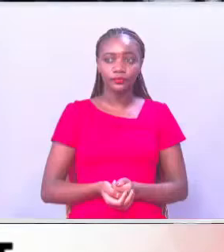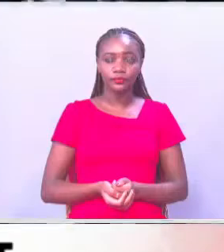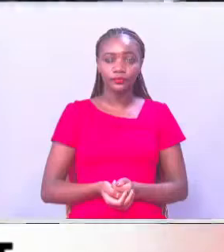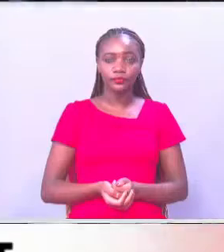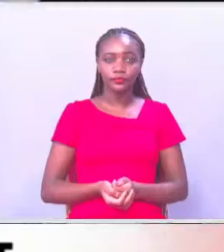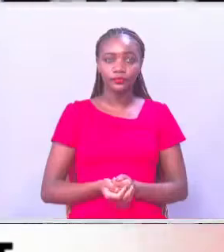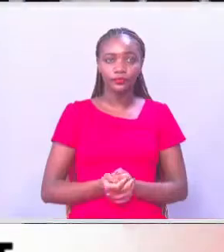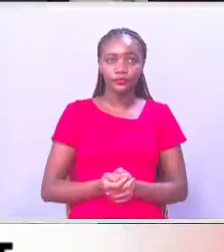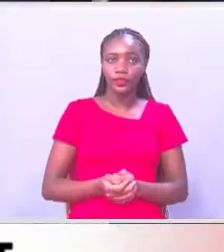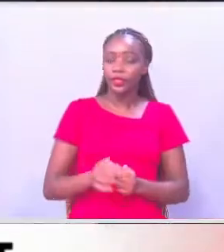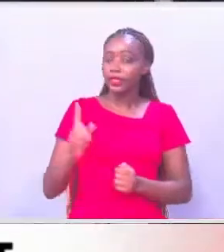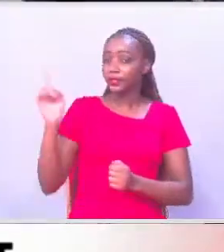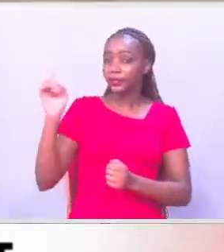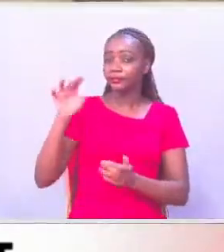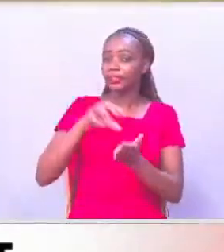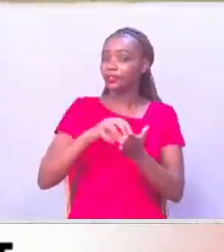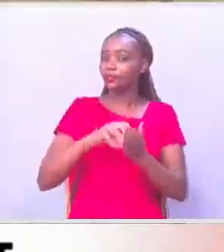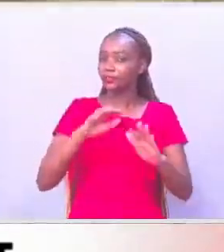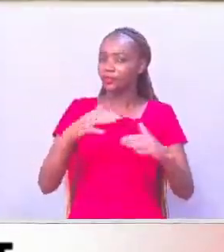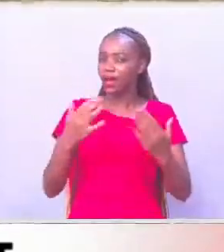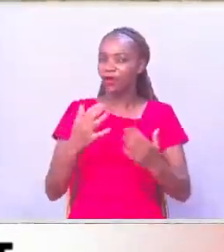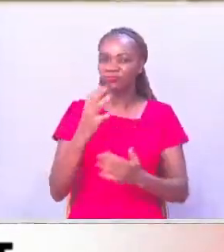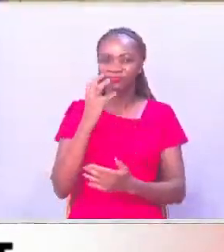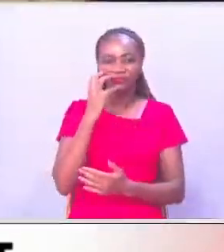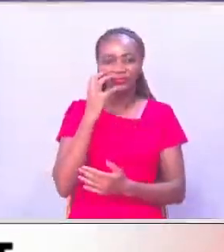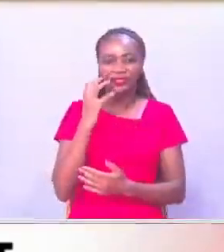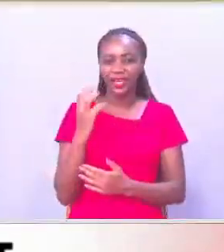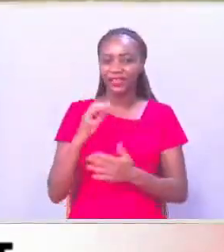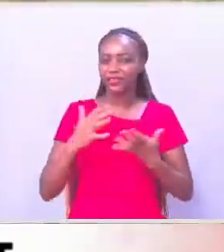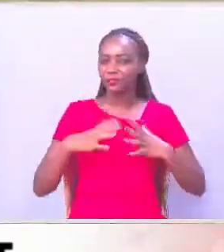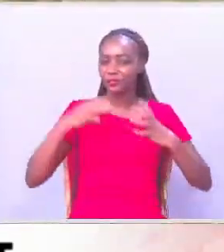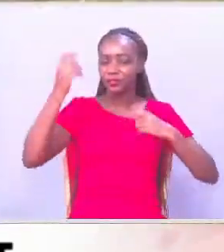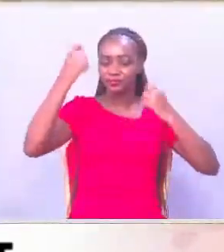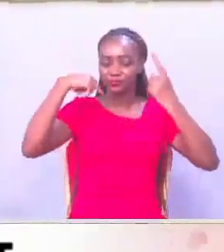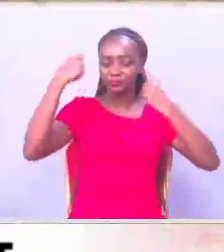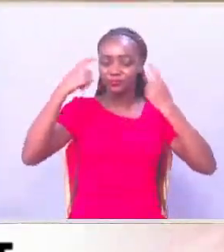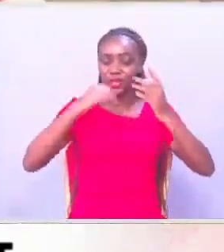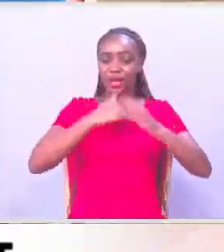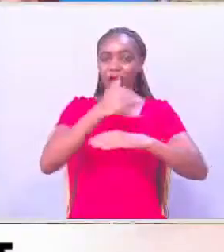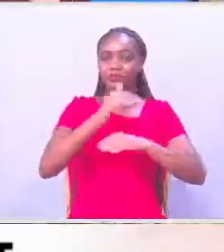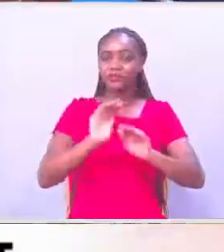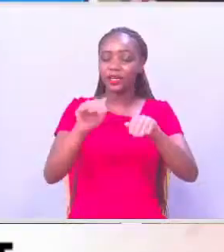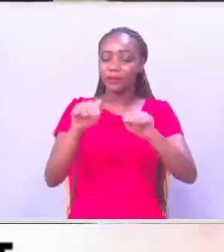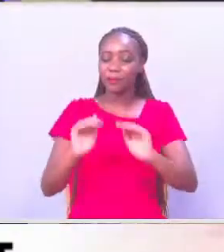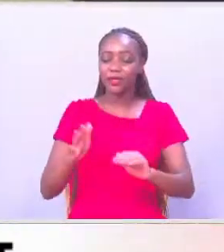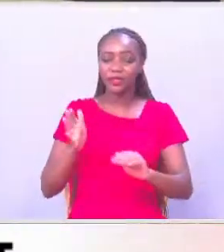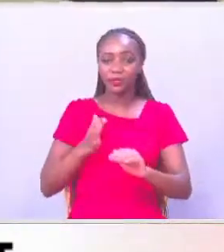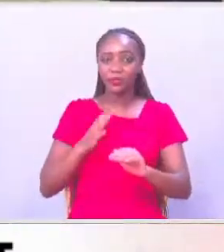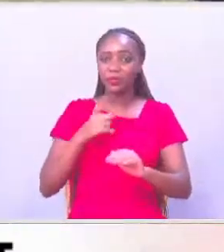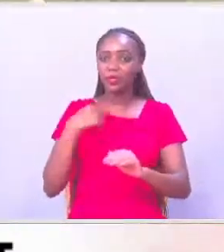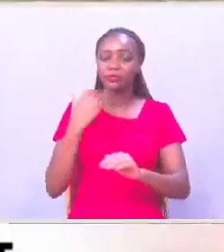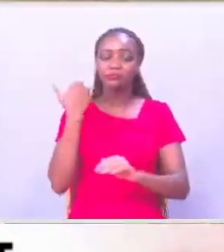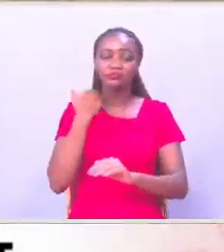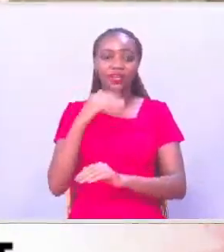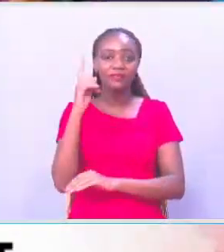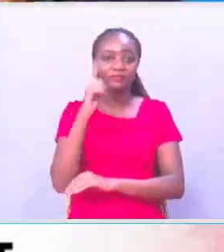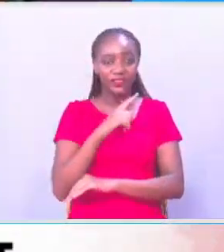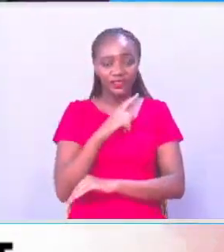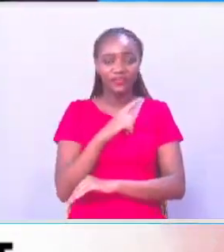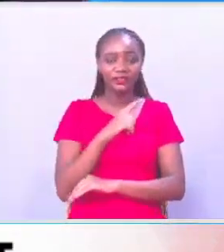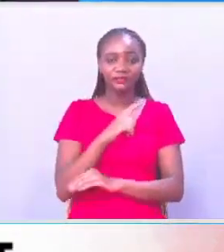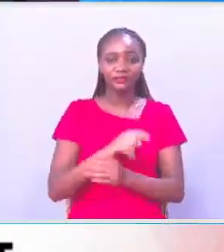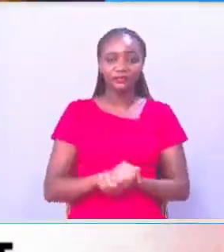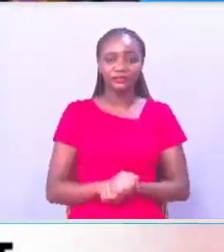A somber mood engulfed Nyamoni village in Kisii County following the burial ceremony of women who were murdered on the pretext of